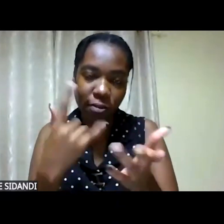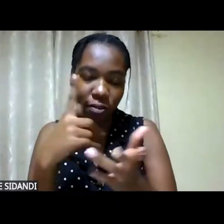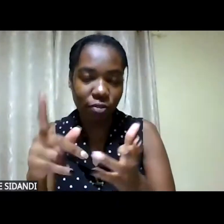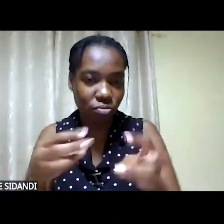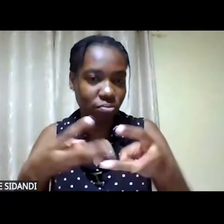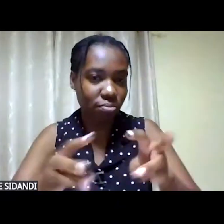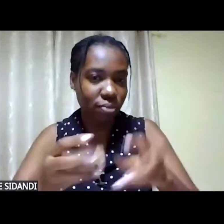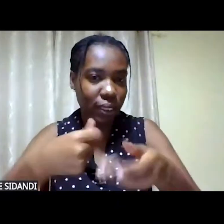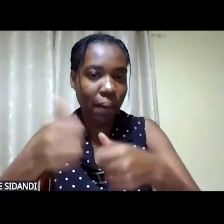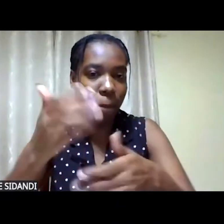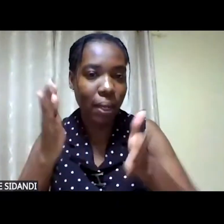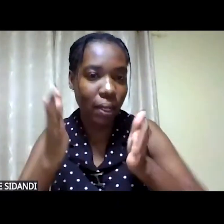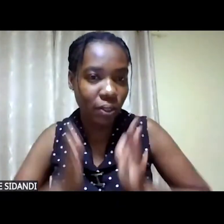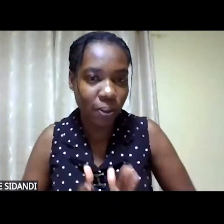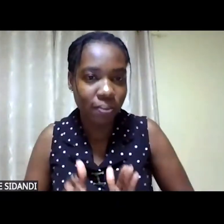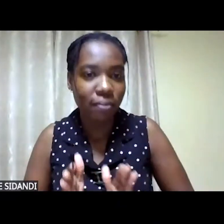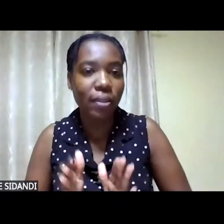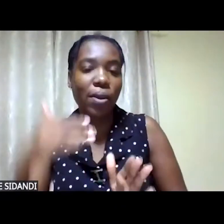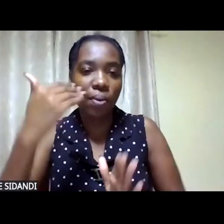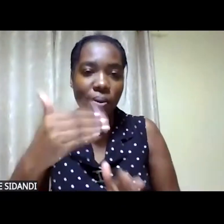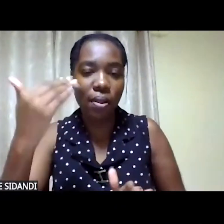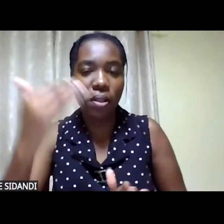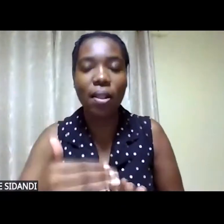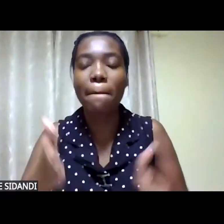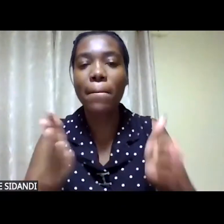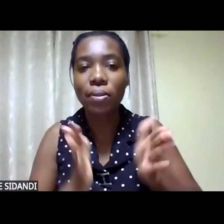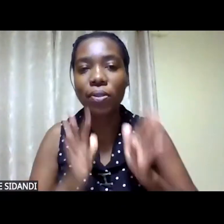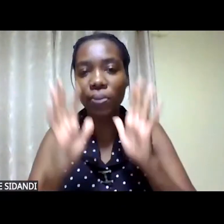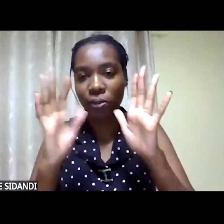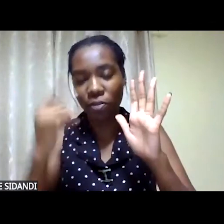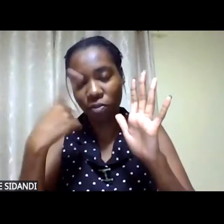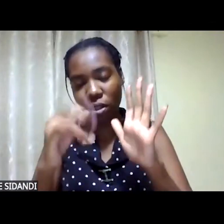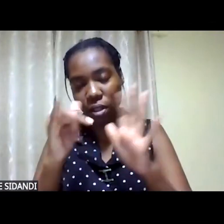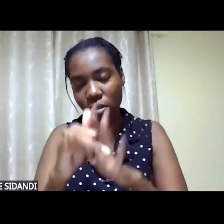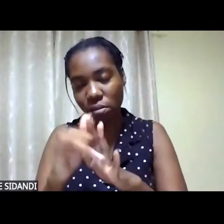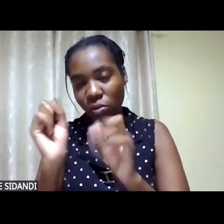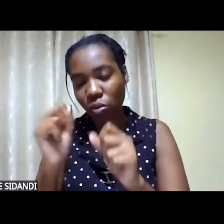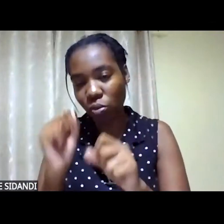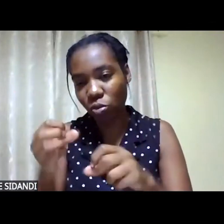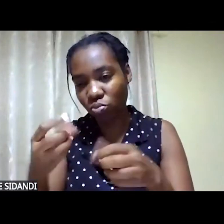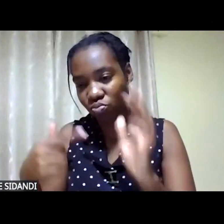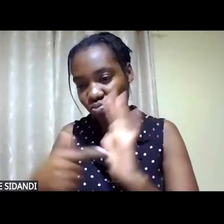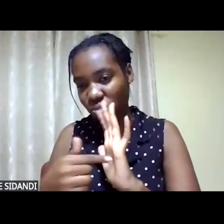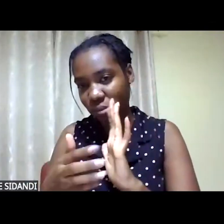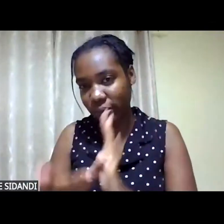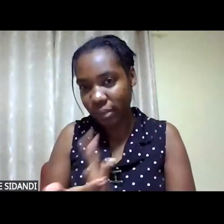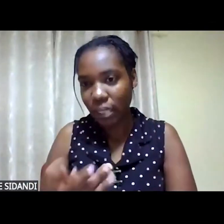is almost always one of the key people in the execution of strategy. Because when it comes to execution, we ask ourselves, what